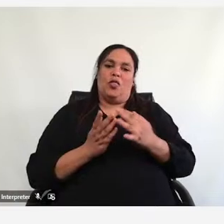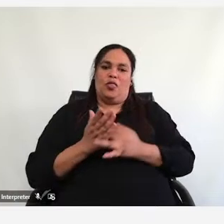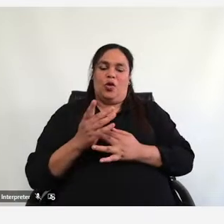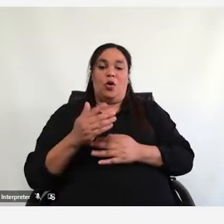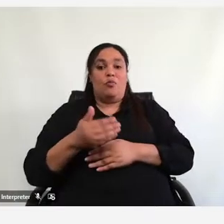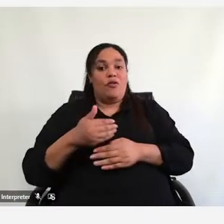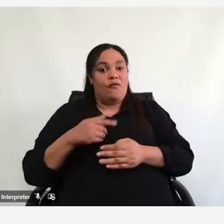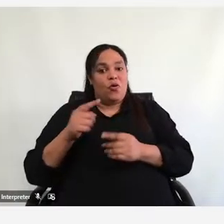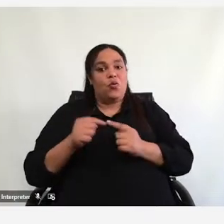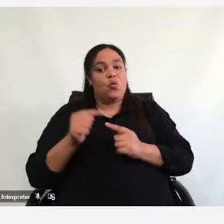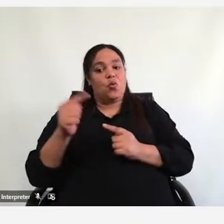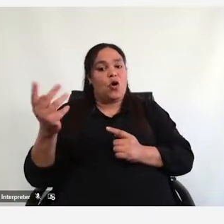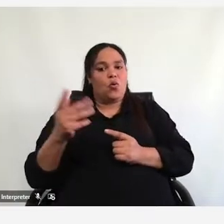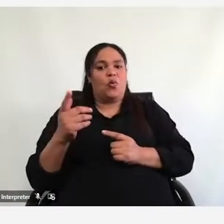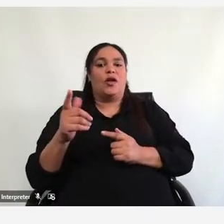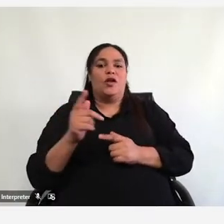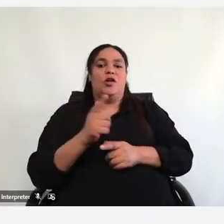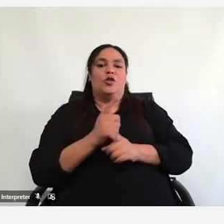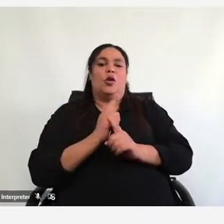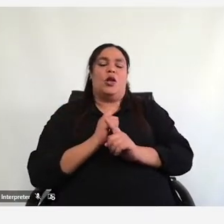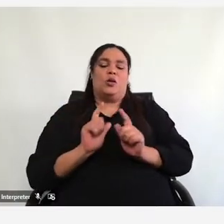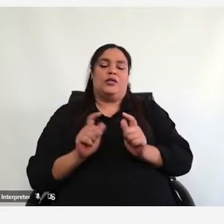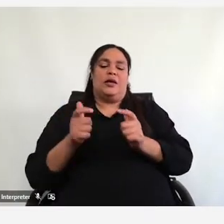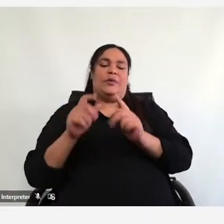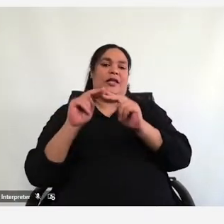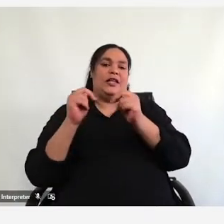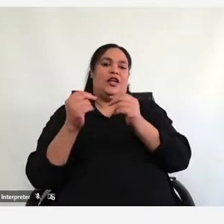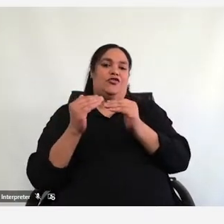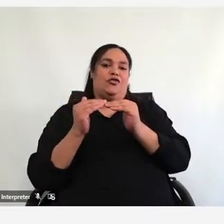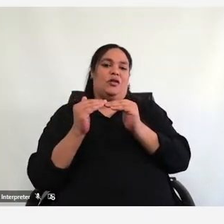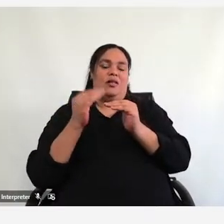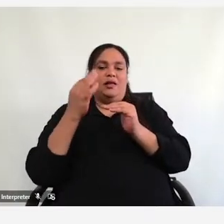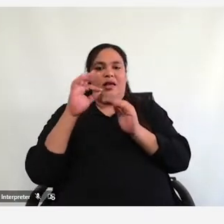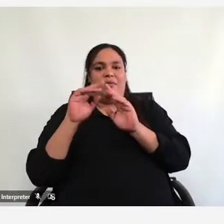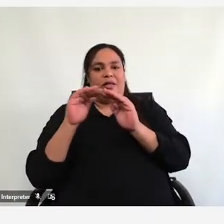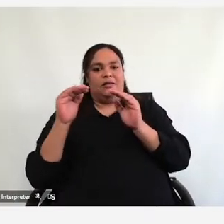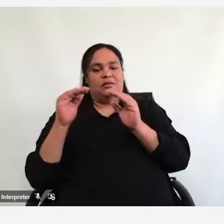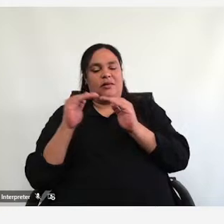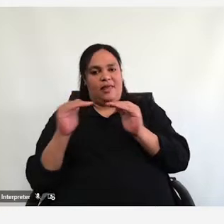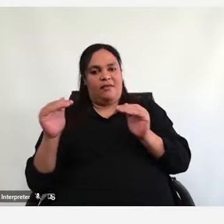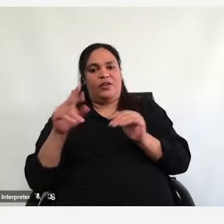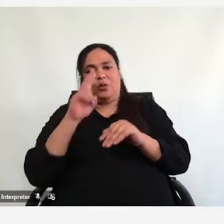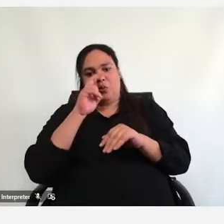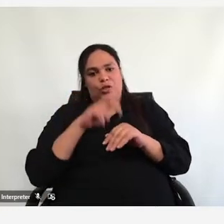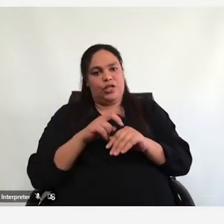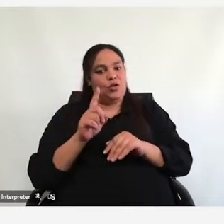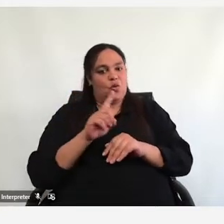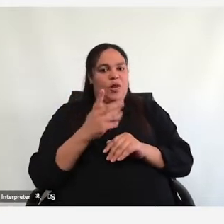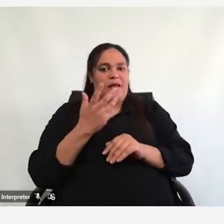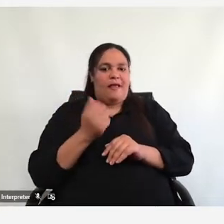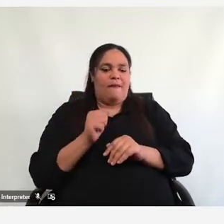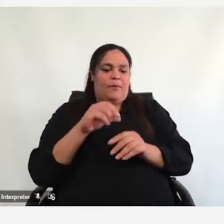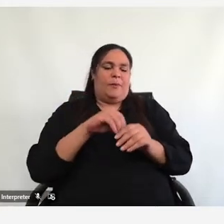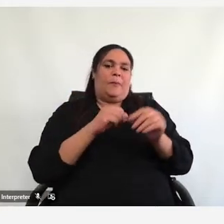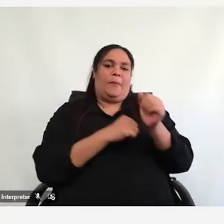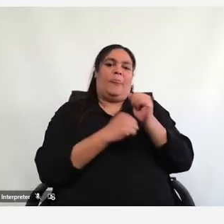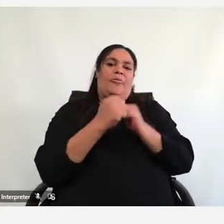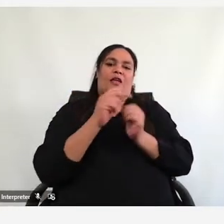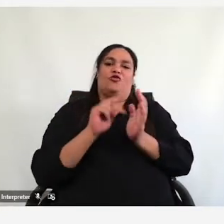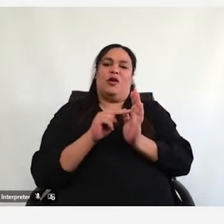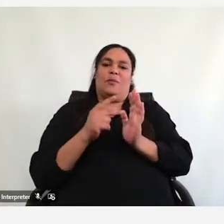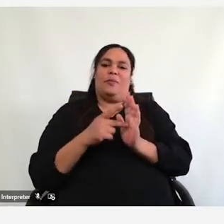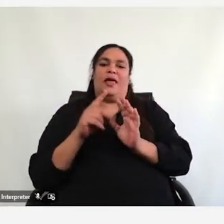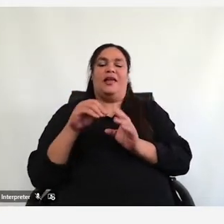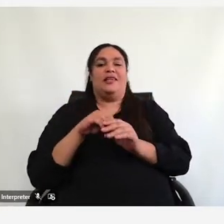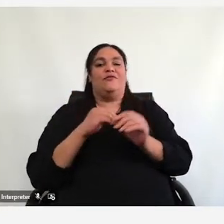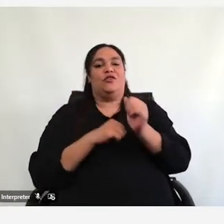before you go to the loans committee at a national government level. And you need to be able to have an infrastructure pipeline, and